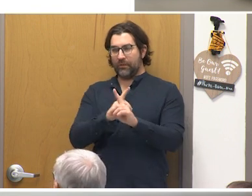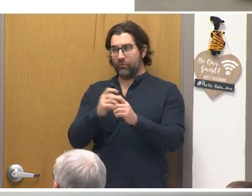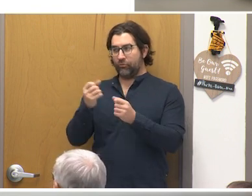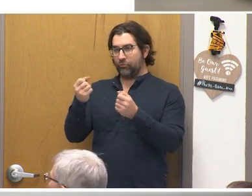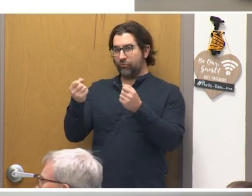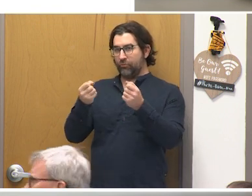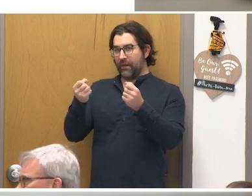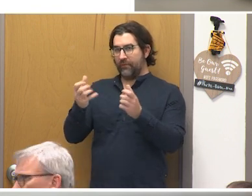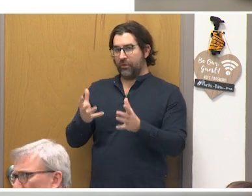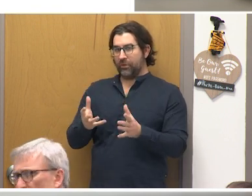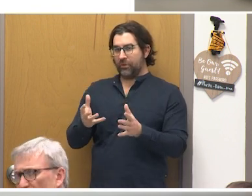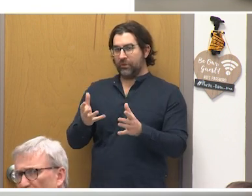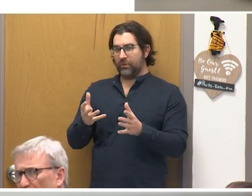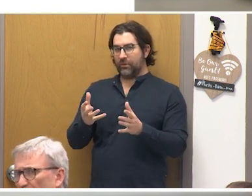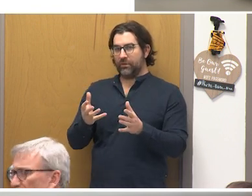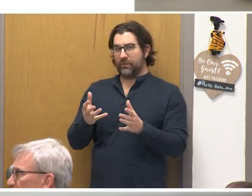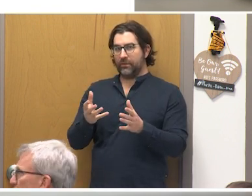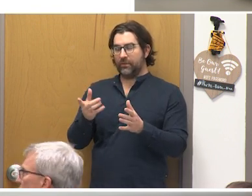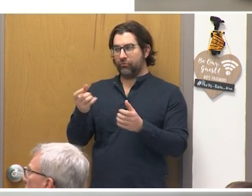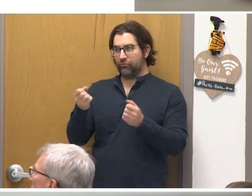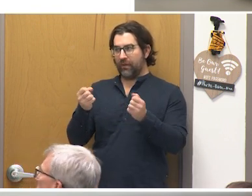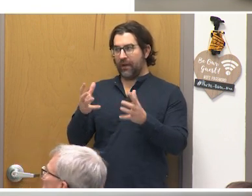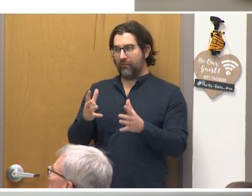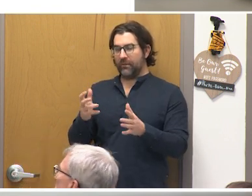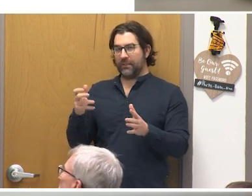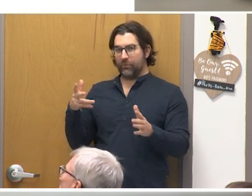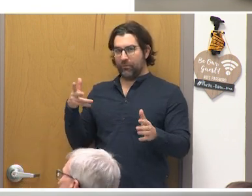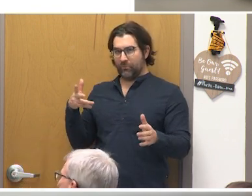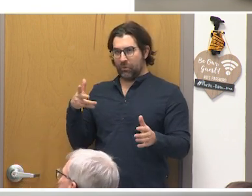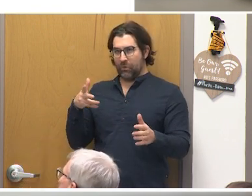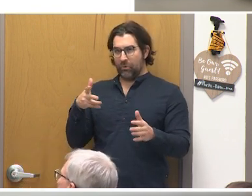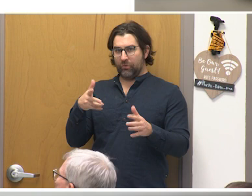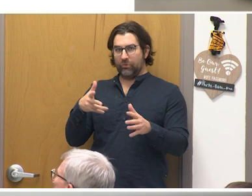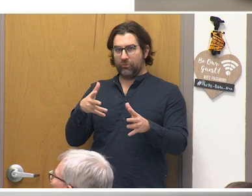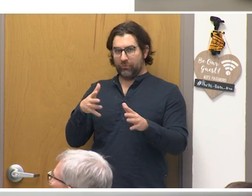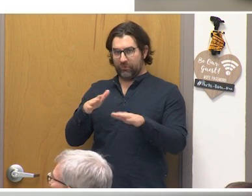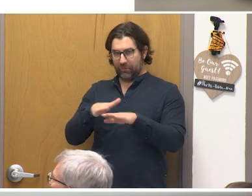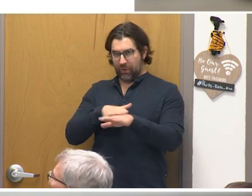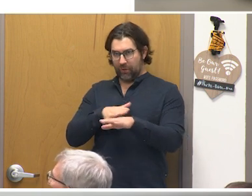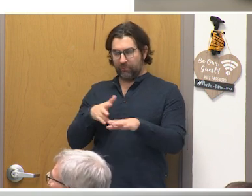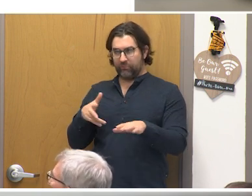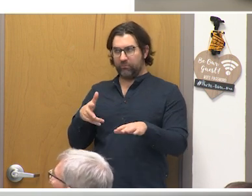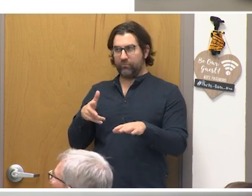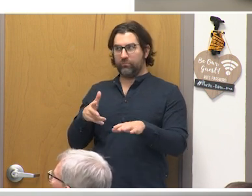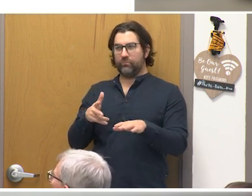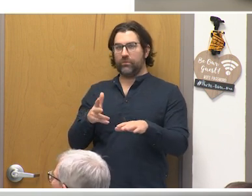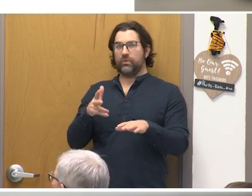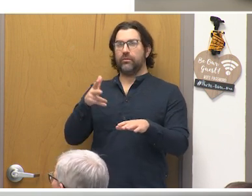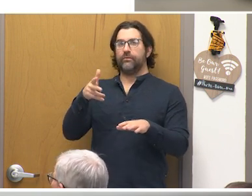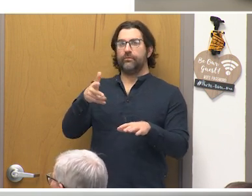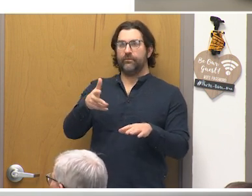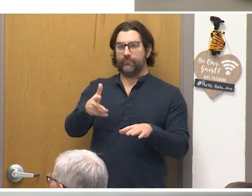have to, as they're approaching it, slow down and actually physically mount that to go over it.